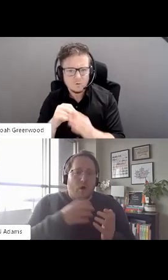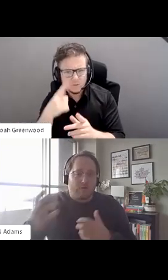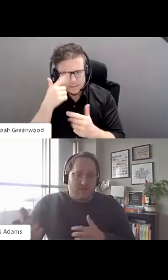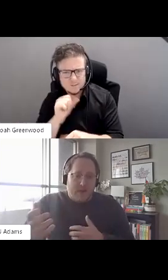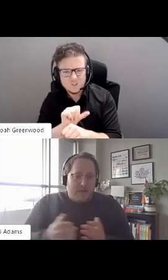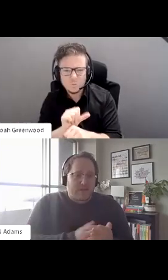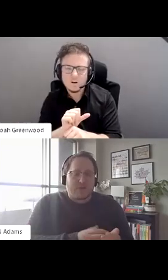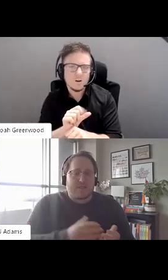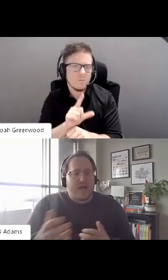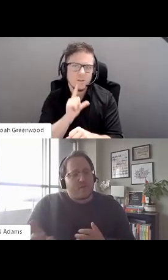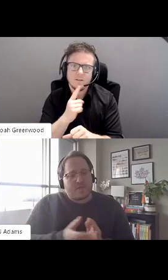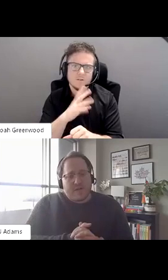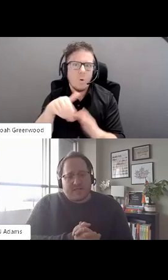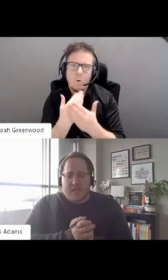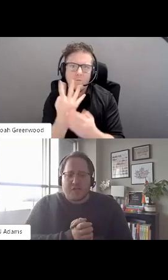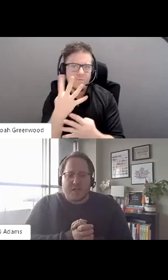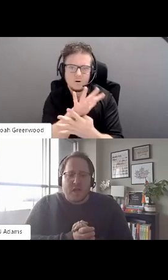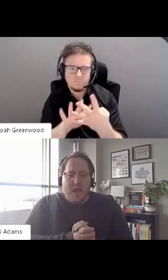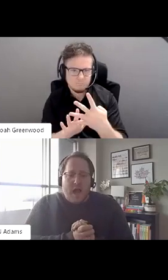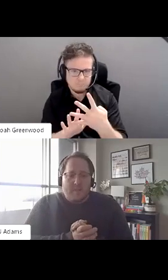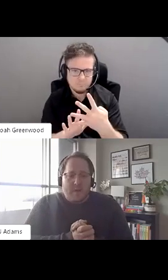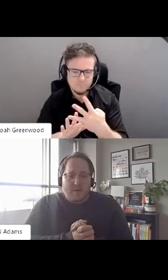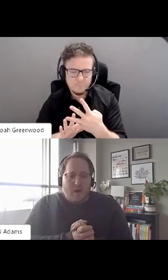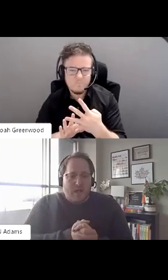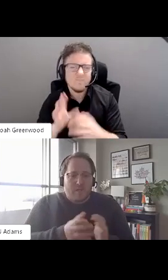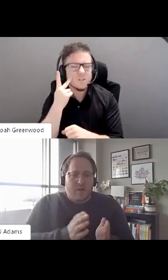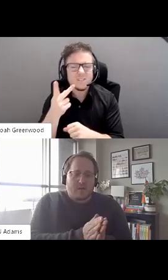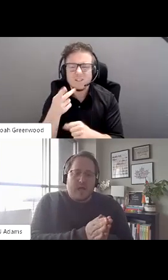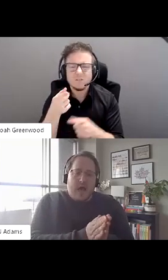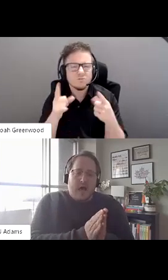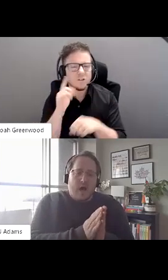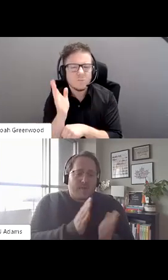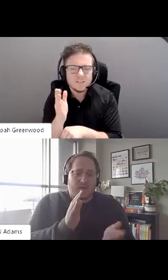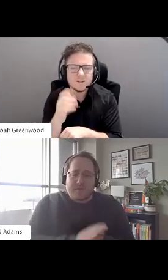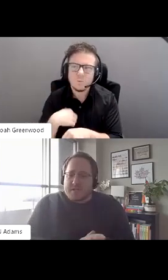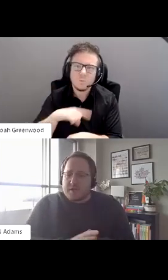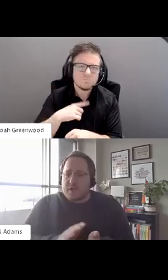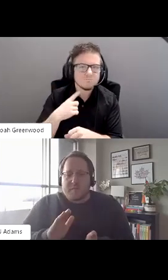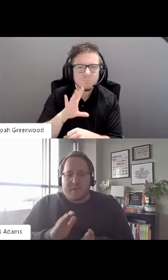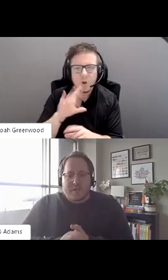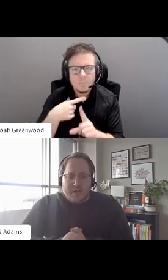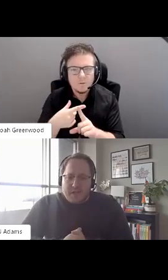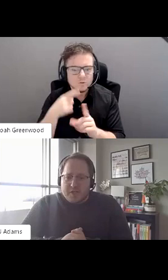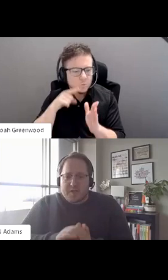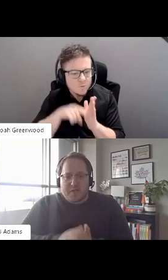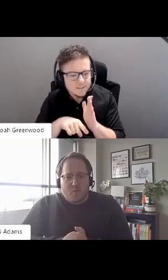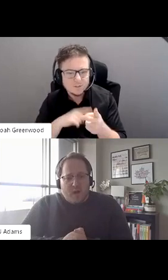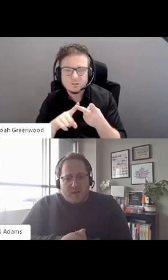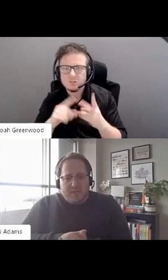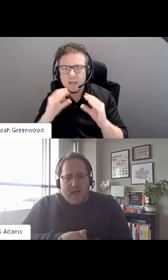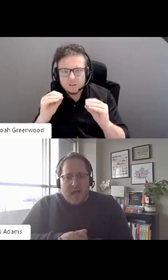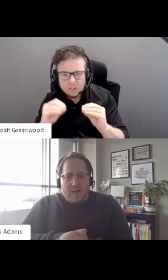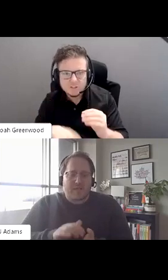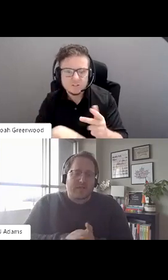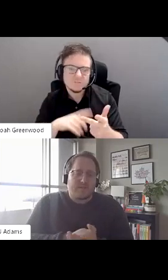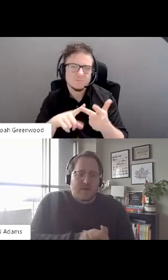encompasses all of these buckets. And you'll see that through this presentation that we're talking about our dementia research, our dementia education, dementia